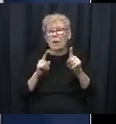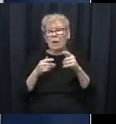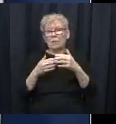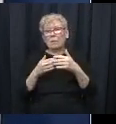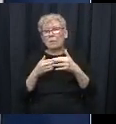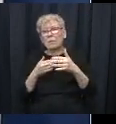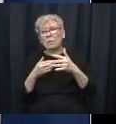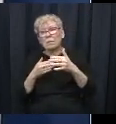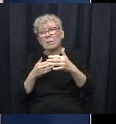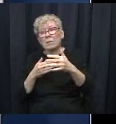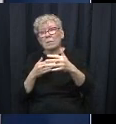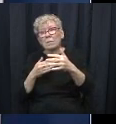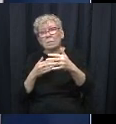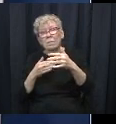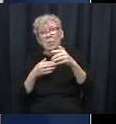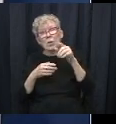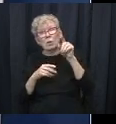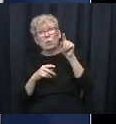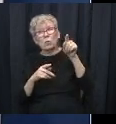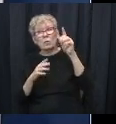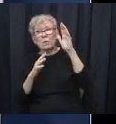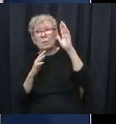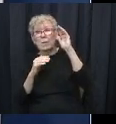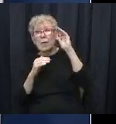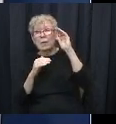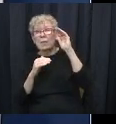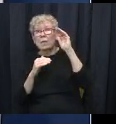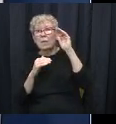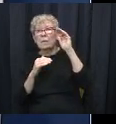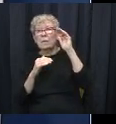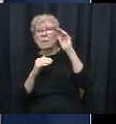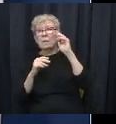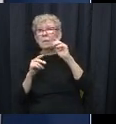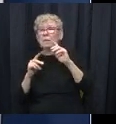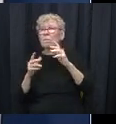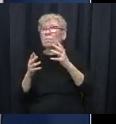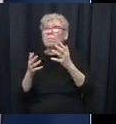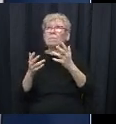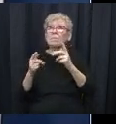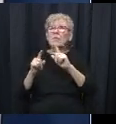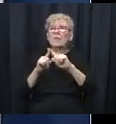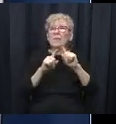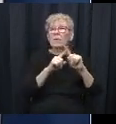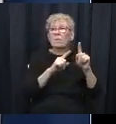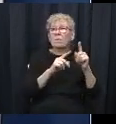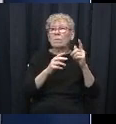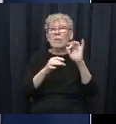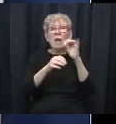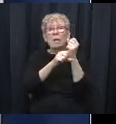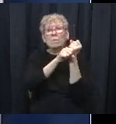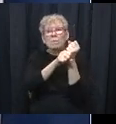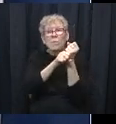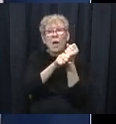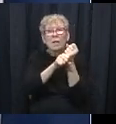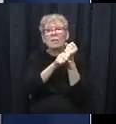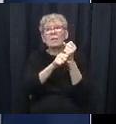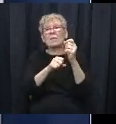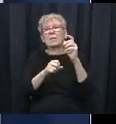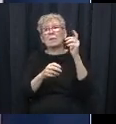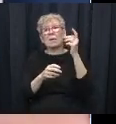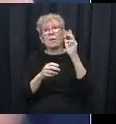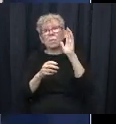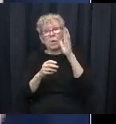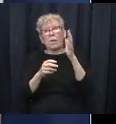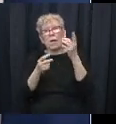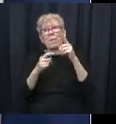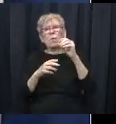to have people? I mean, what do you hope for a couple months down the road by doing this today? Well, I don't think, Ed, I